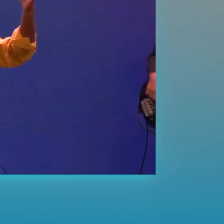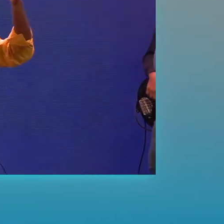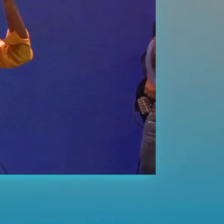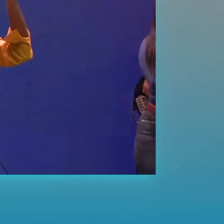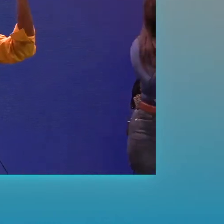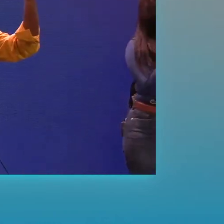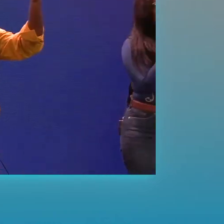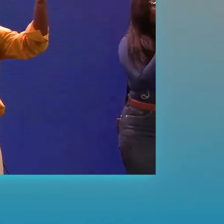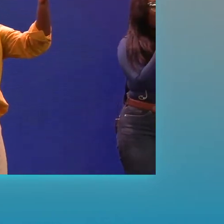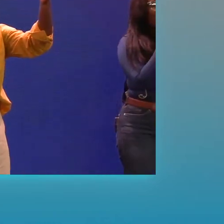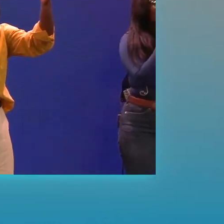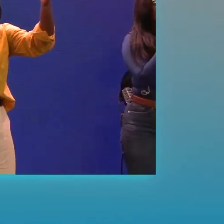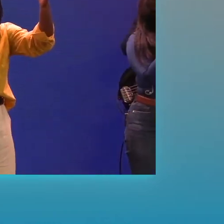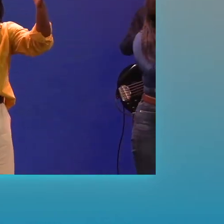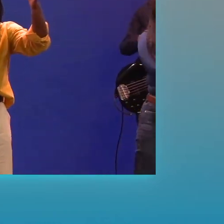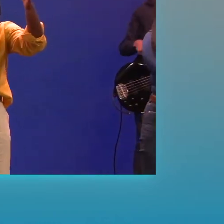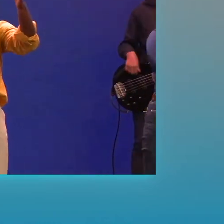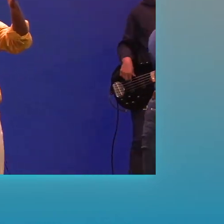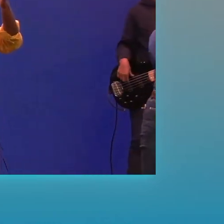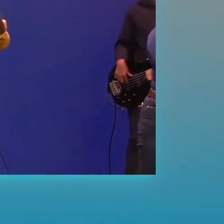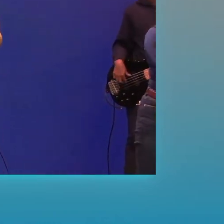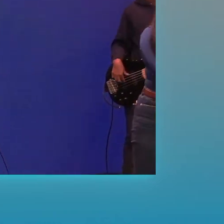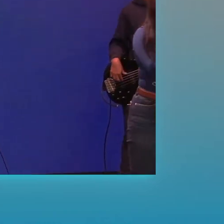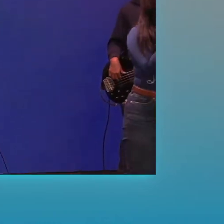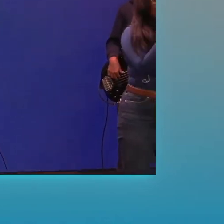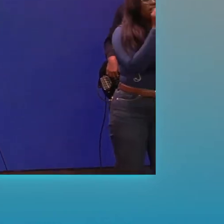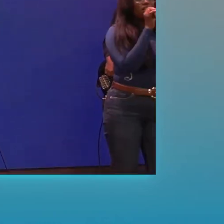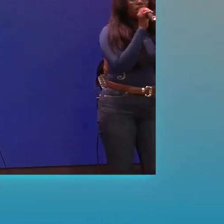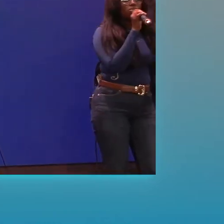your love was greater.